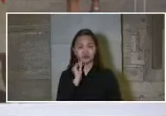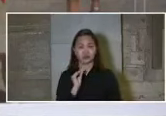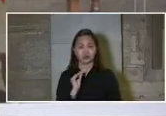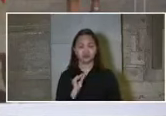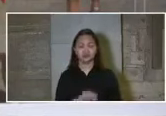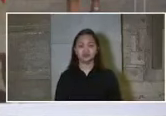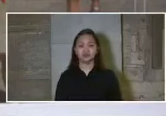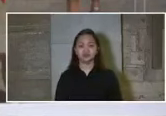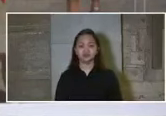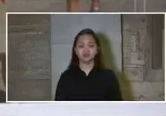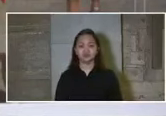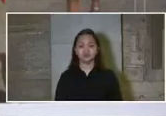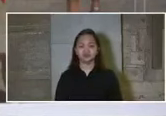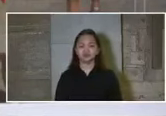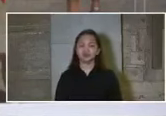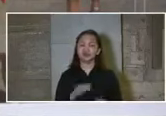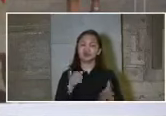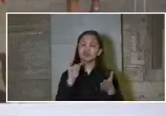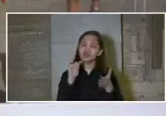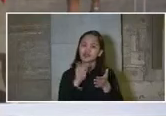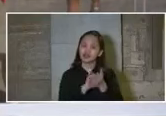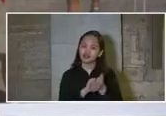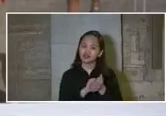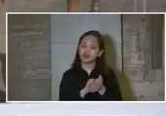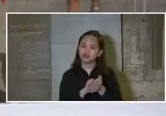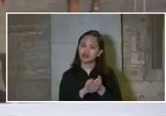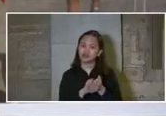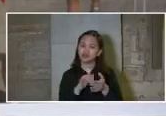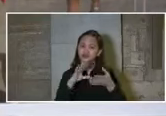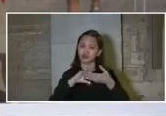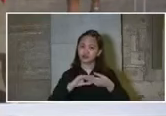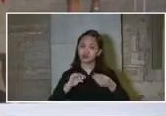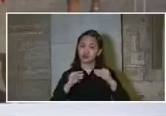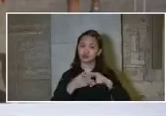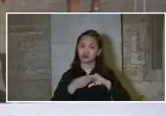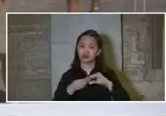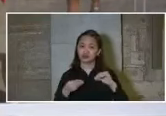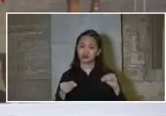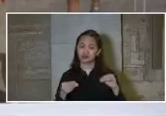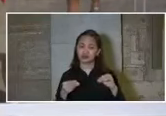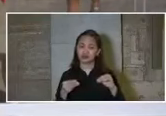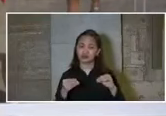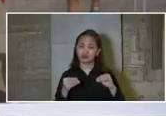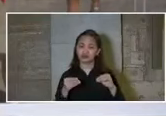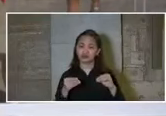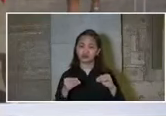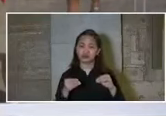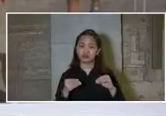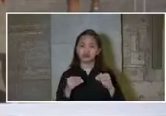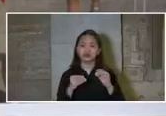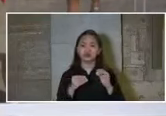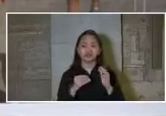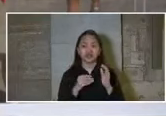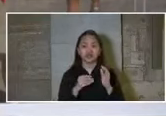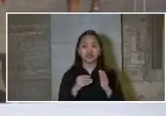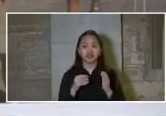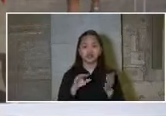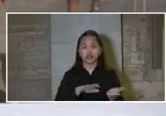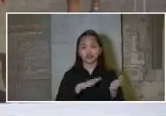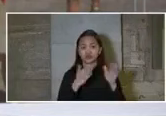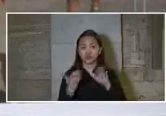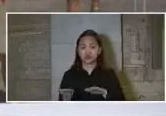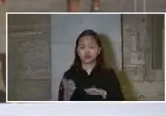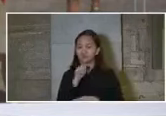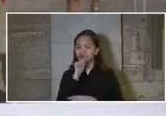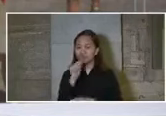And this is precisely the story of this Sunday. It is not just about life.